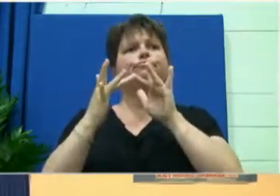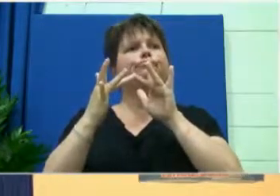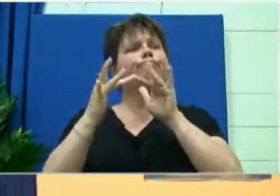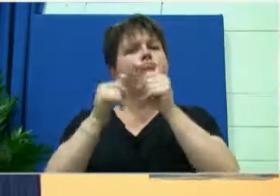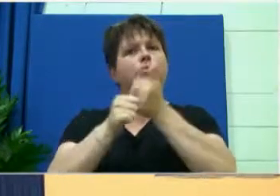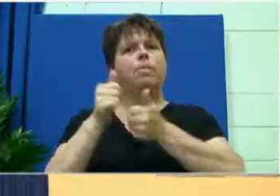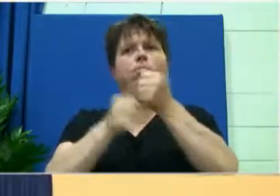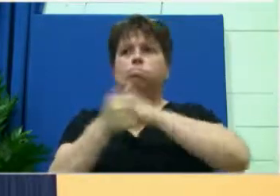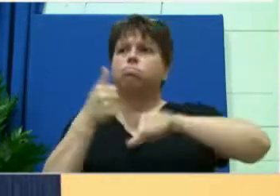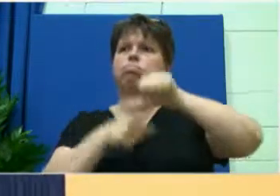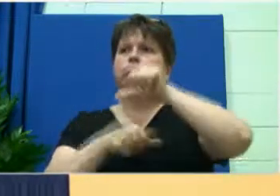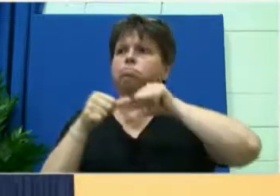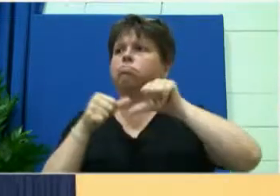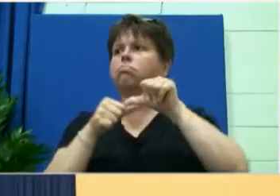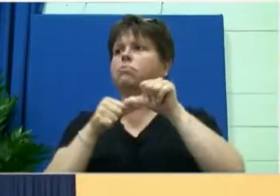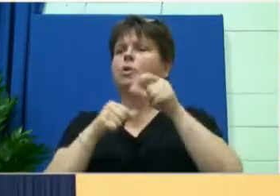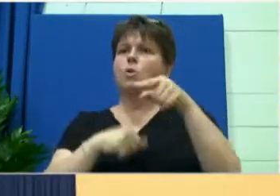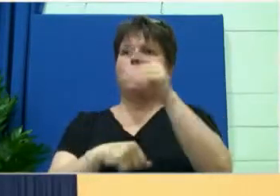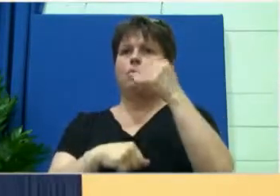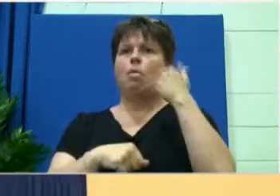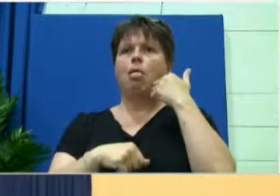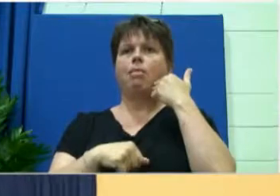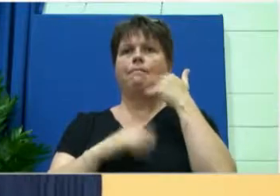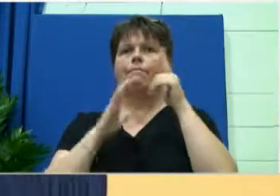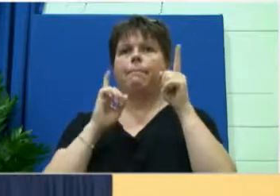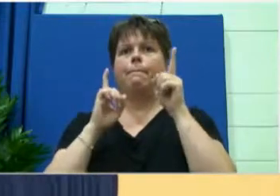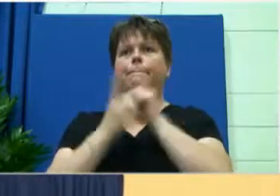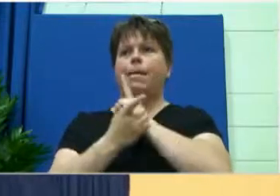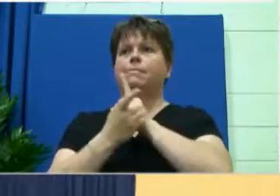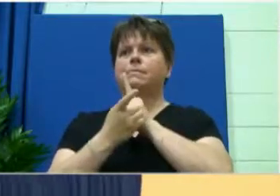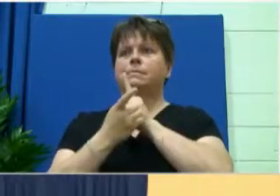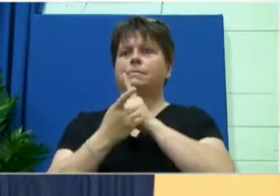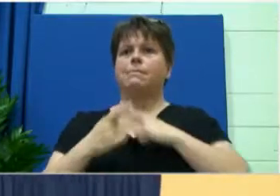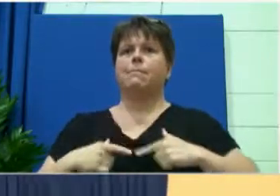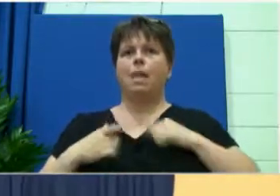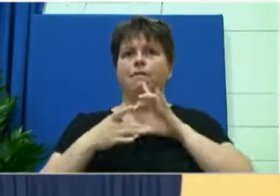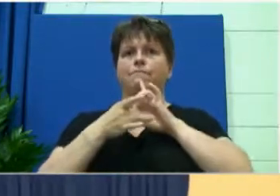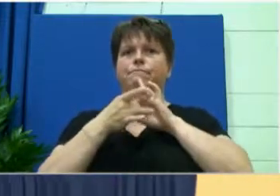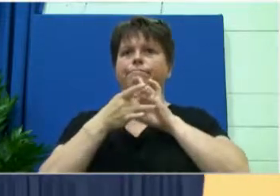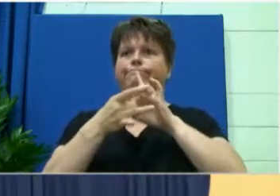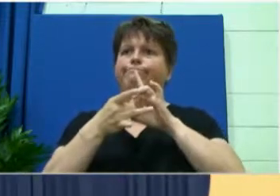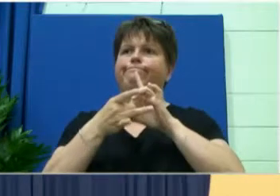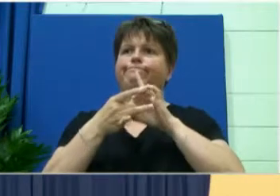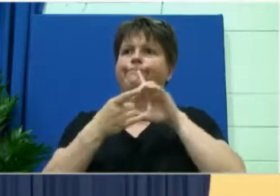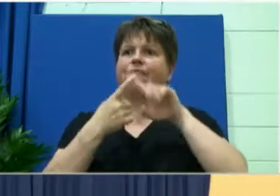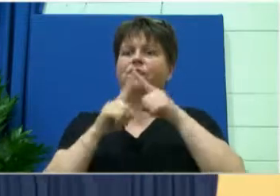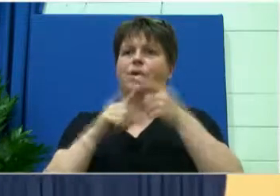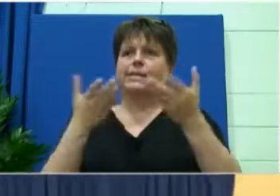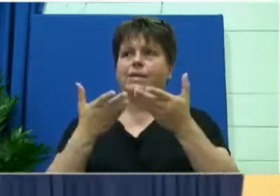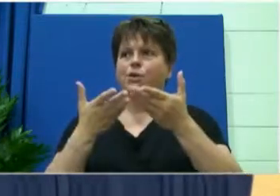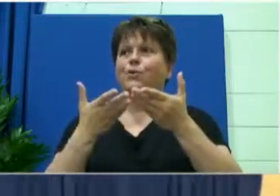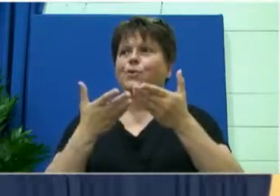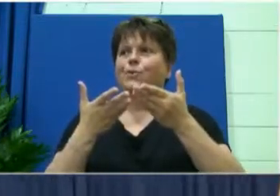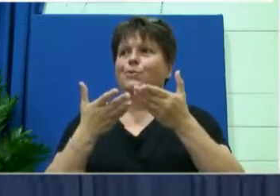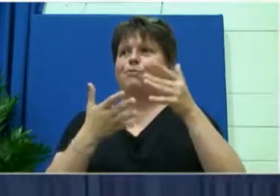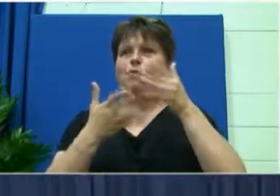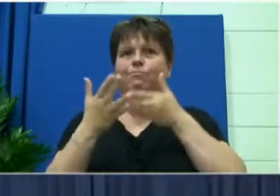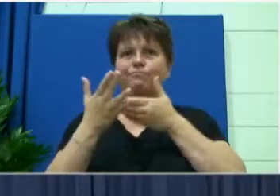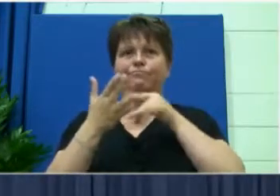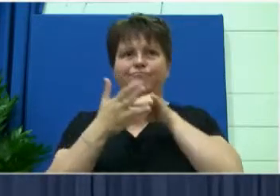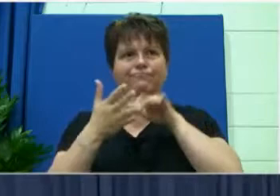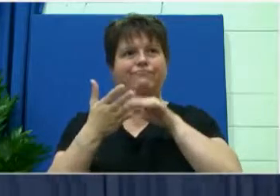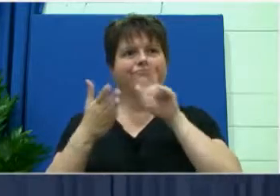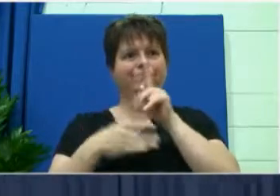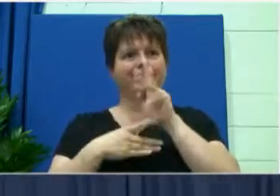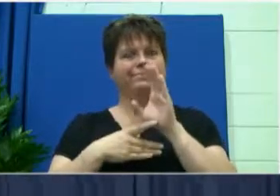another. You all have met some lifelong friends during your studies at Kaskaskia College.